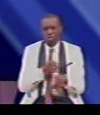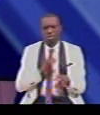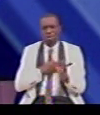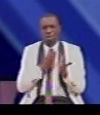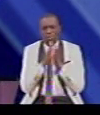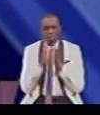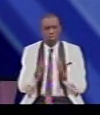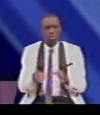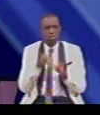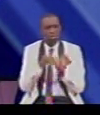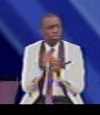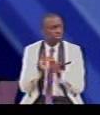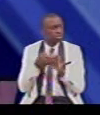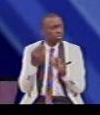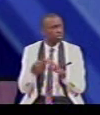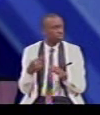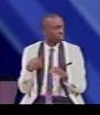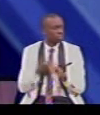name we pray.